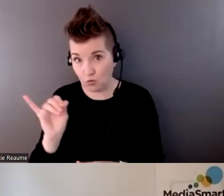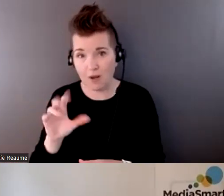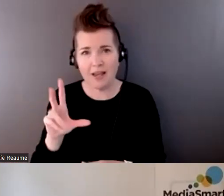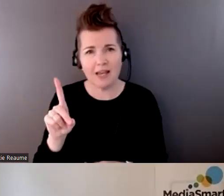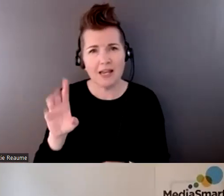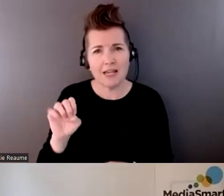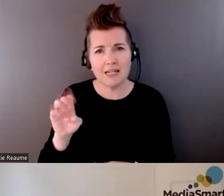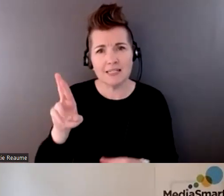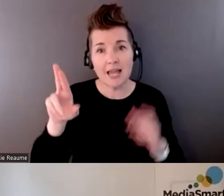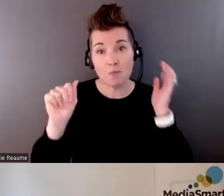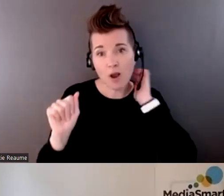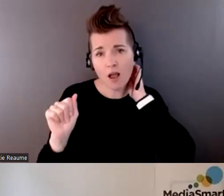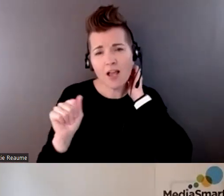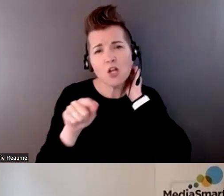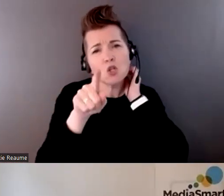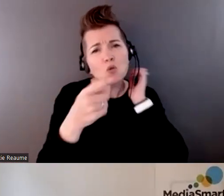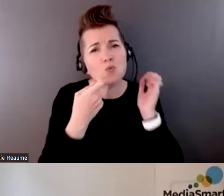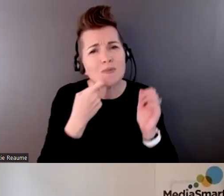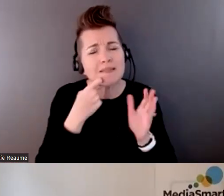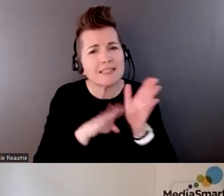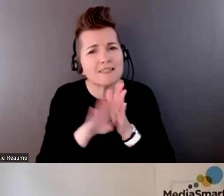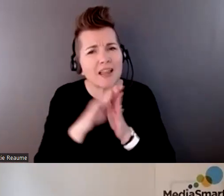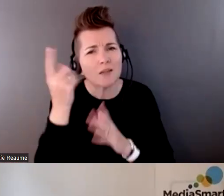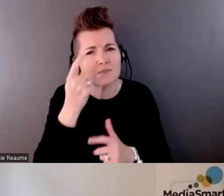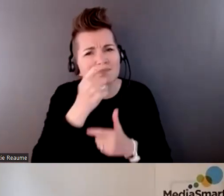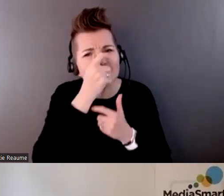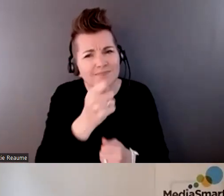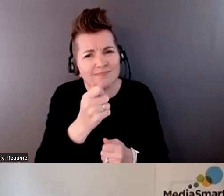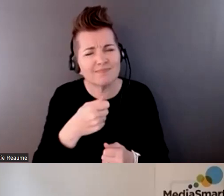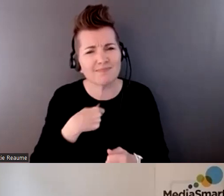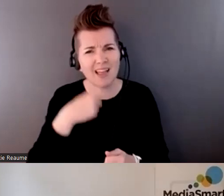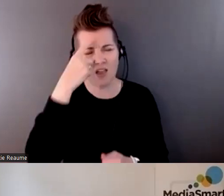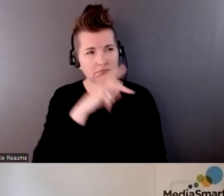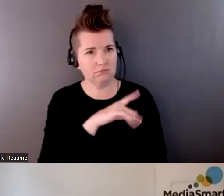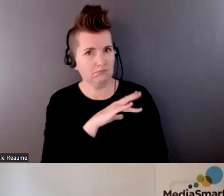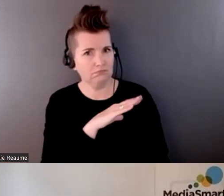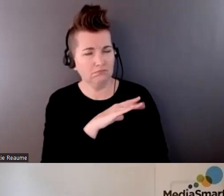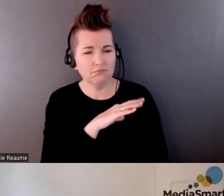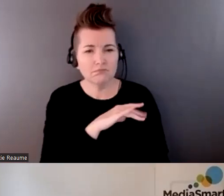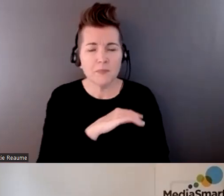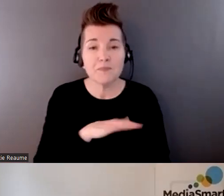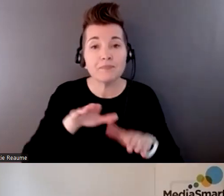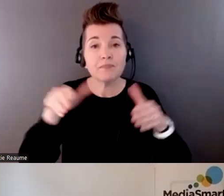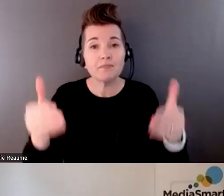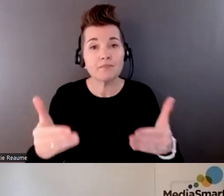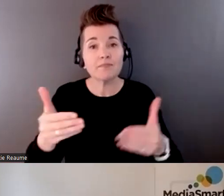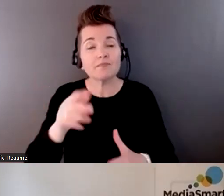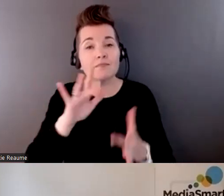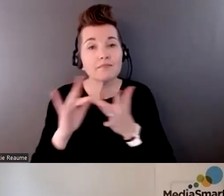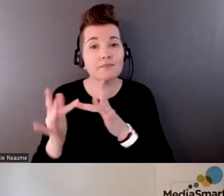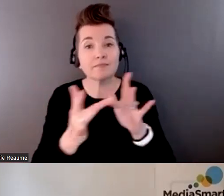recently you developed something and I thought that was really interesting that um that was focused on an online privacy